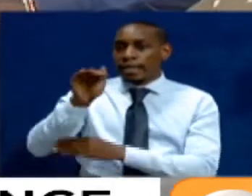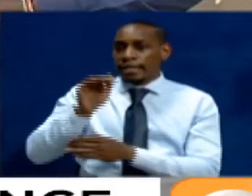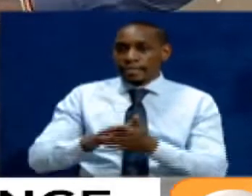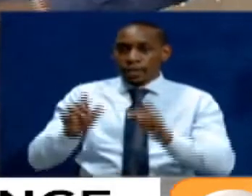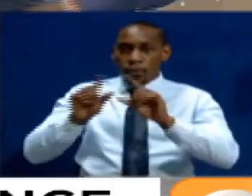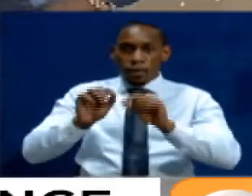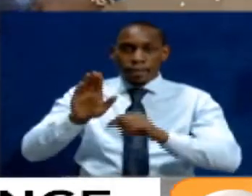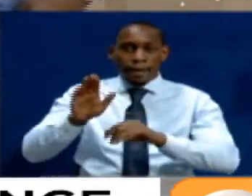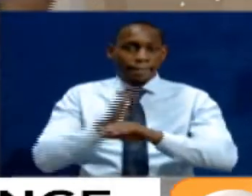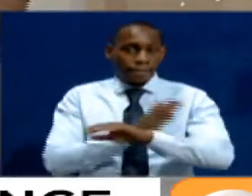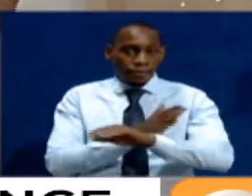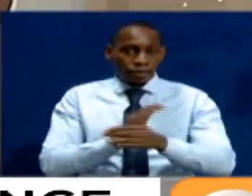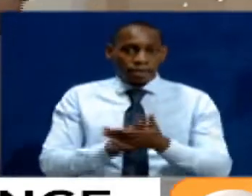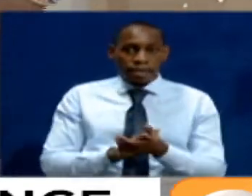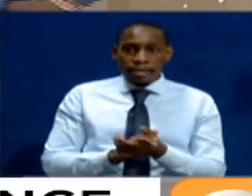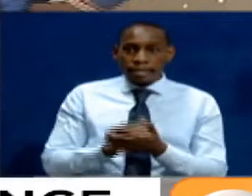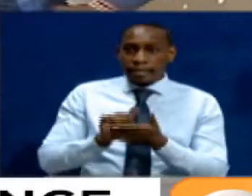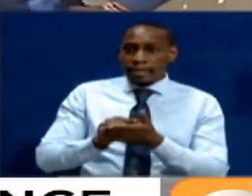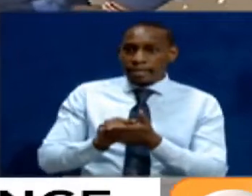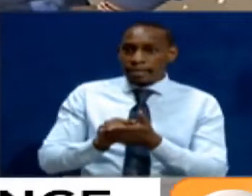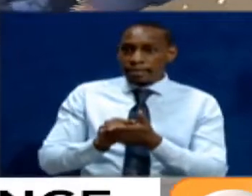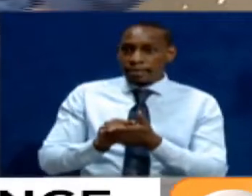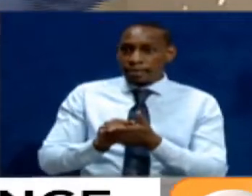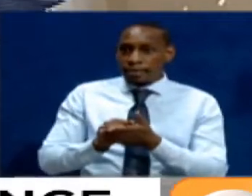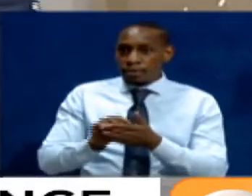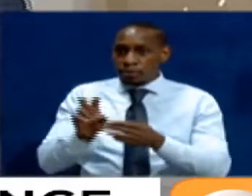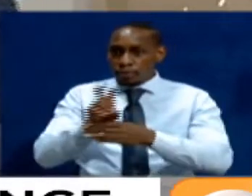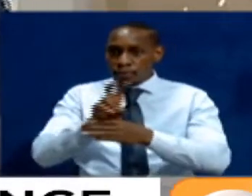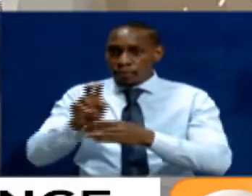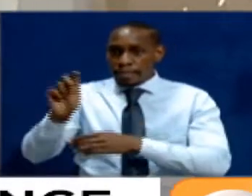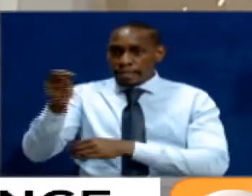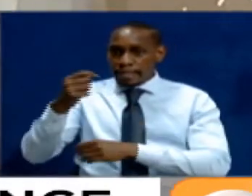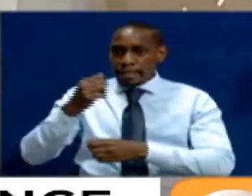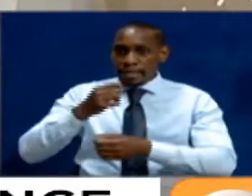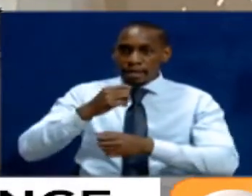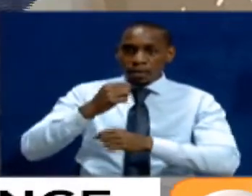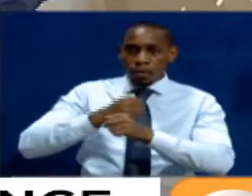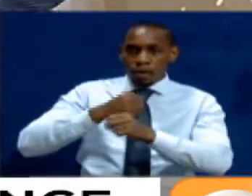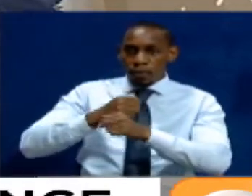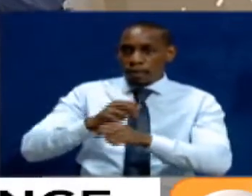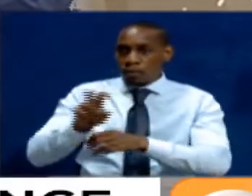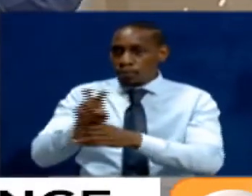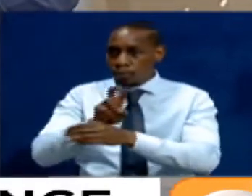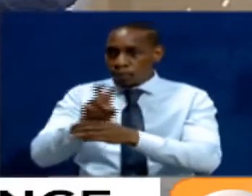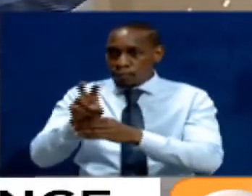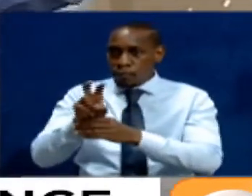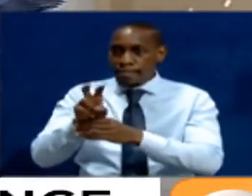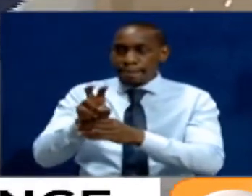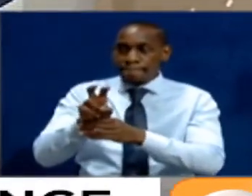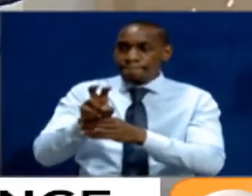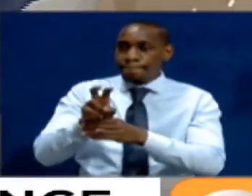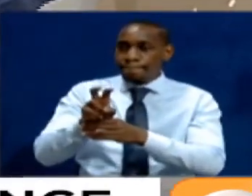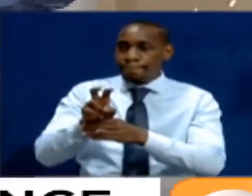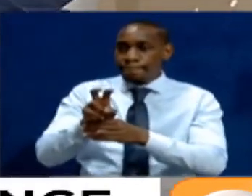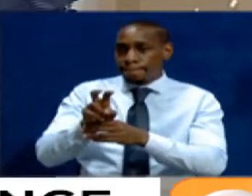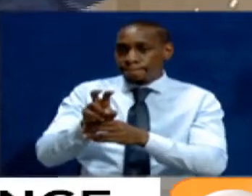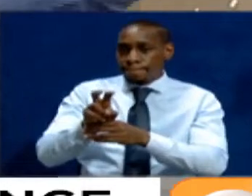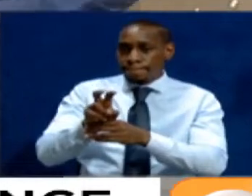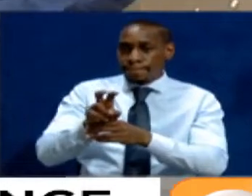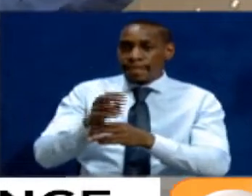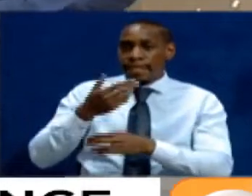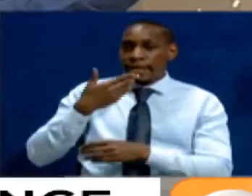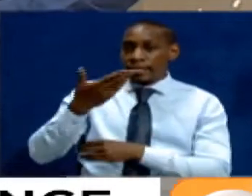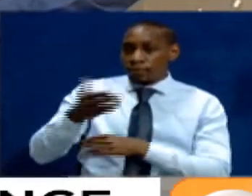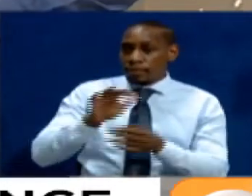You said earlier on you've been keeping a tabs on how Kenya's doing. You've been keeping a tabs on how